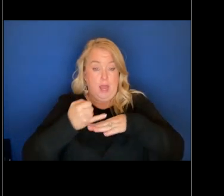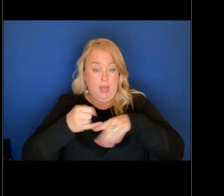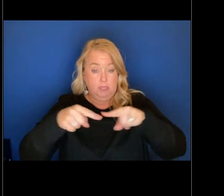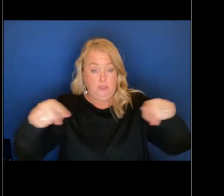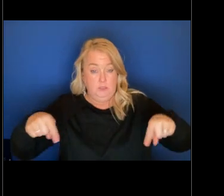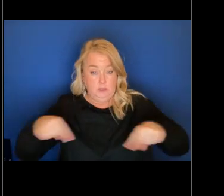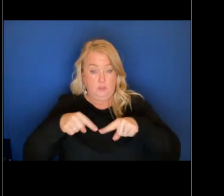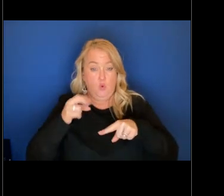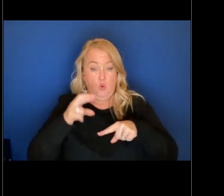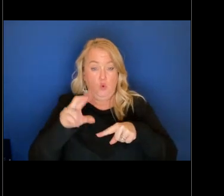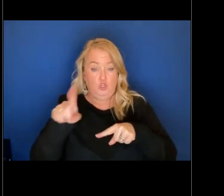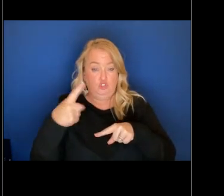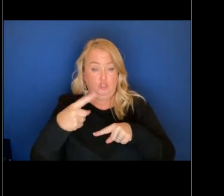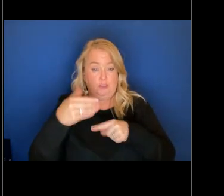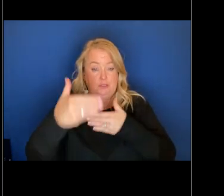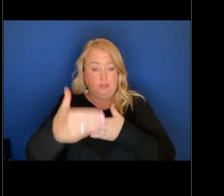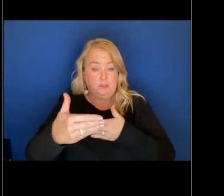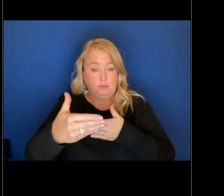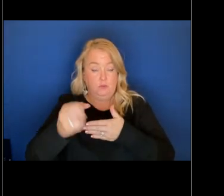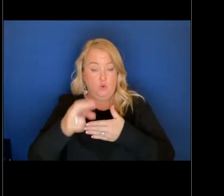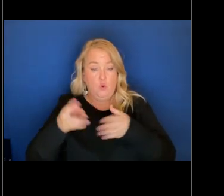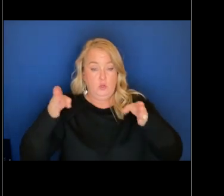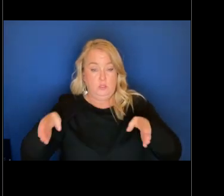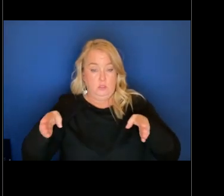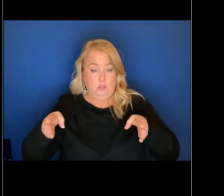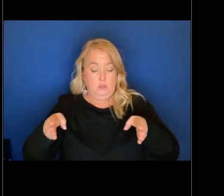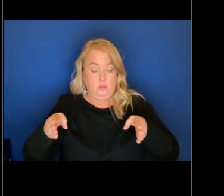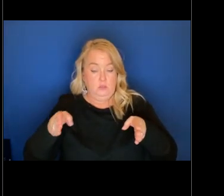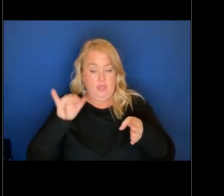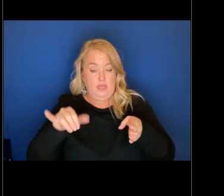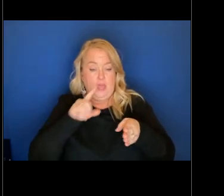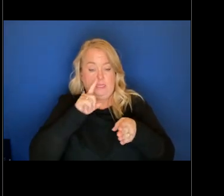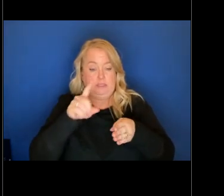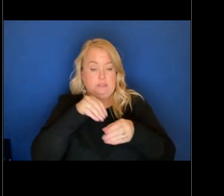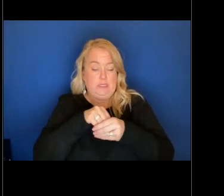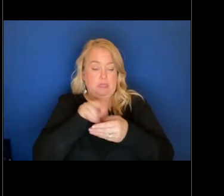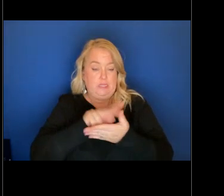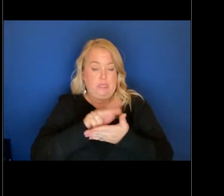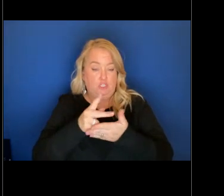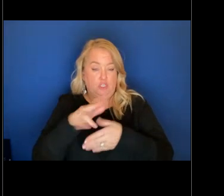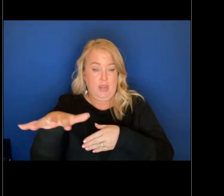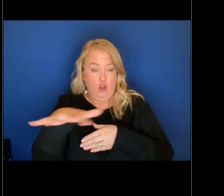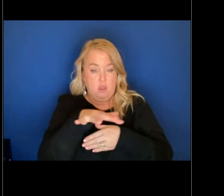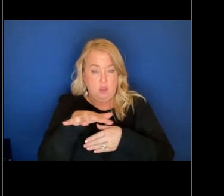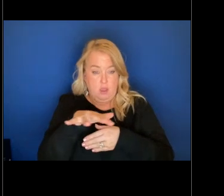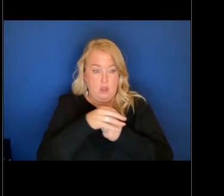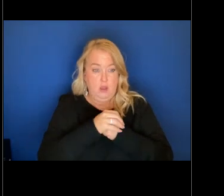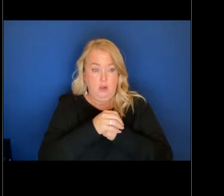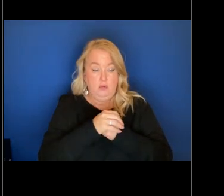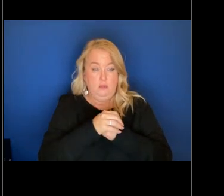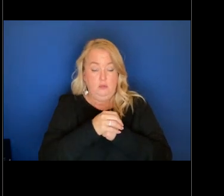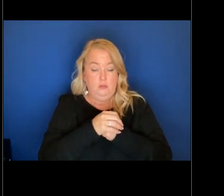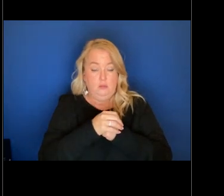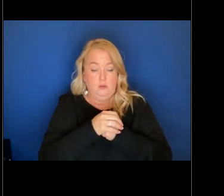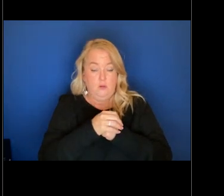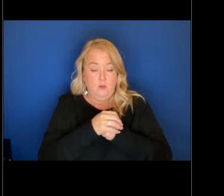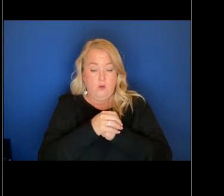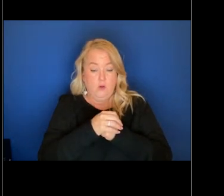or sides that face into the kitchen area, or that face